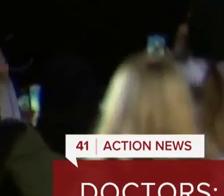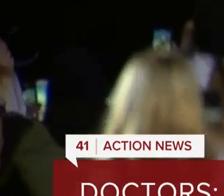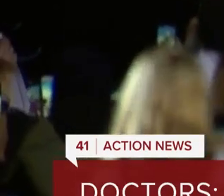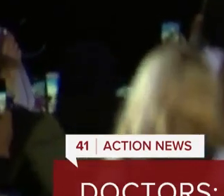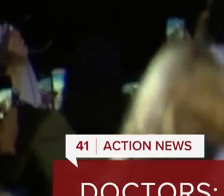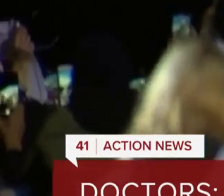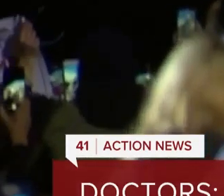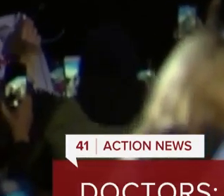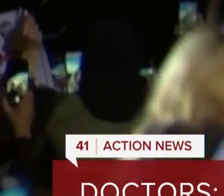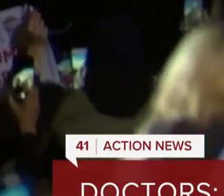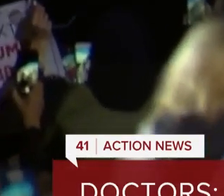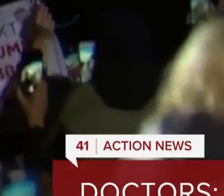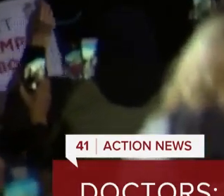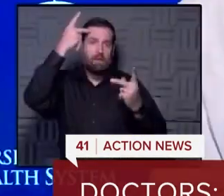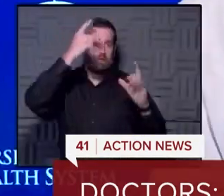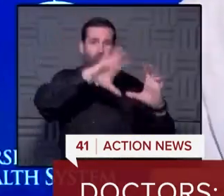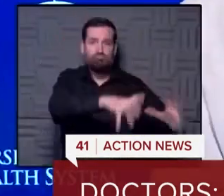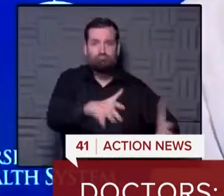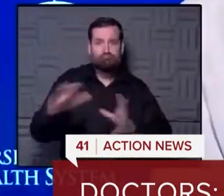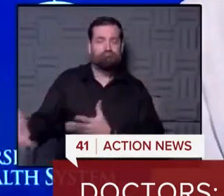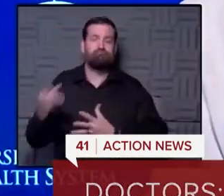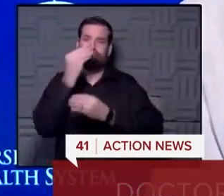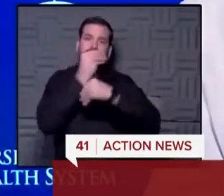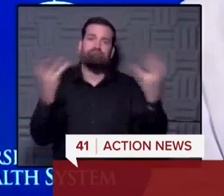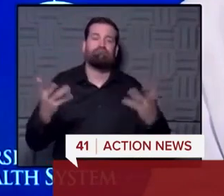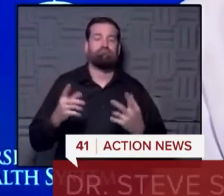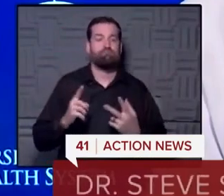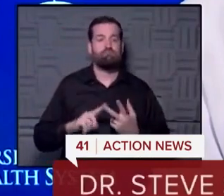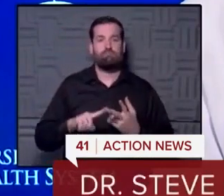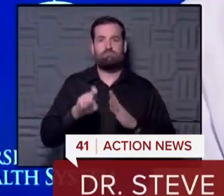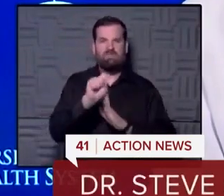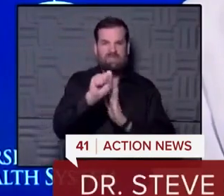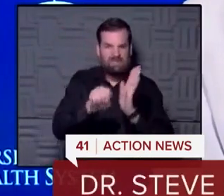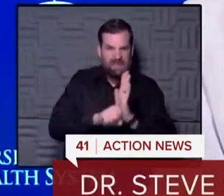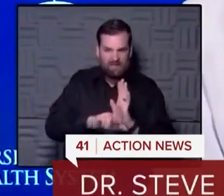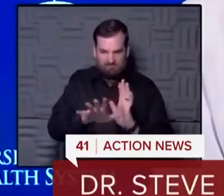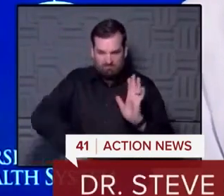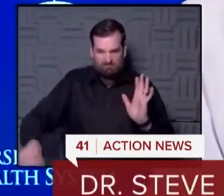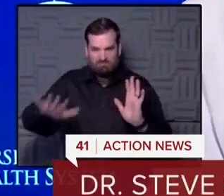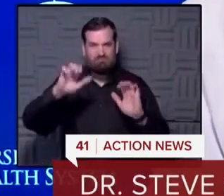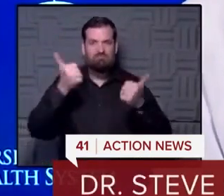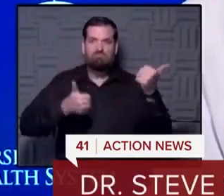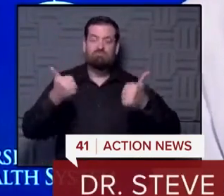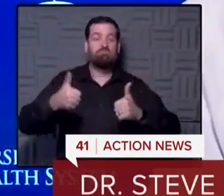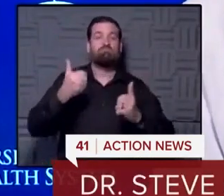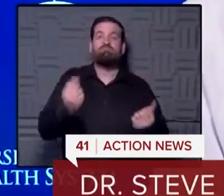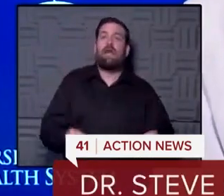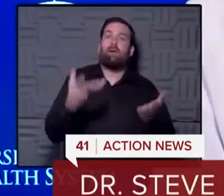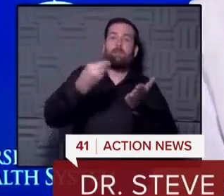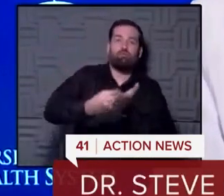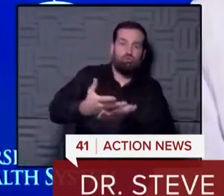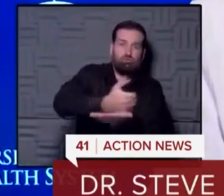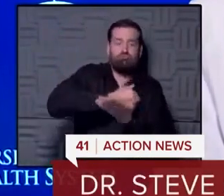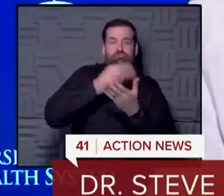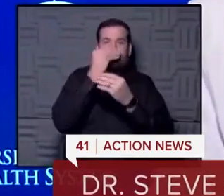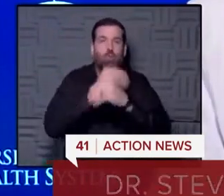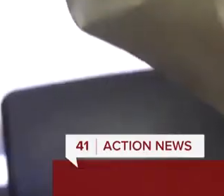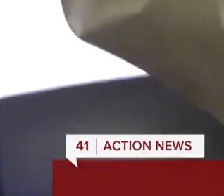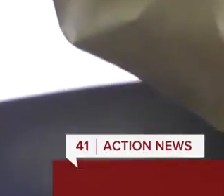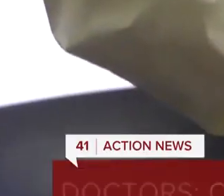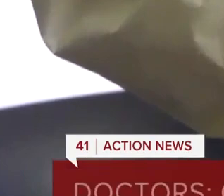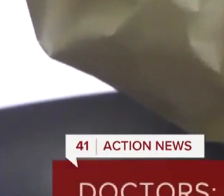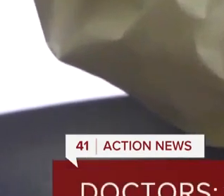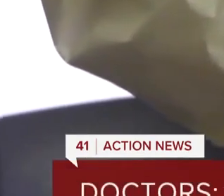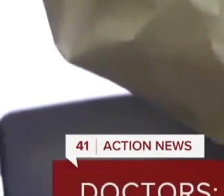they tested positive for COVID-19. It doesn't care about state lines. It doesn't care about how much money you make. It doesn't care if you're the